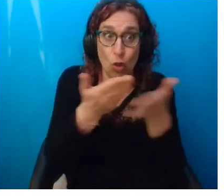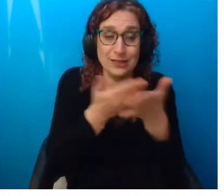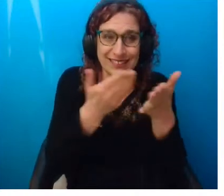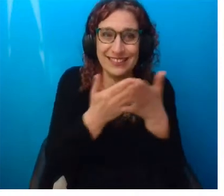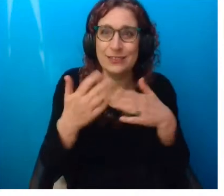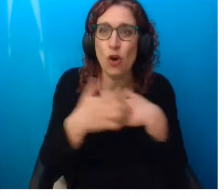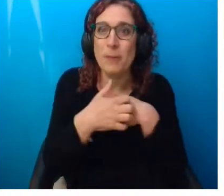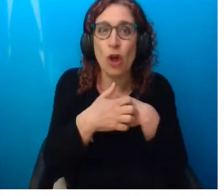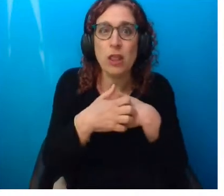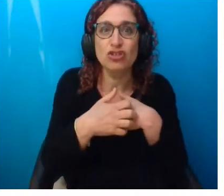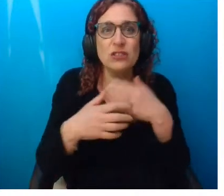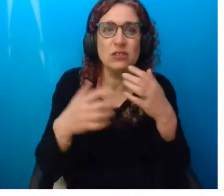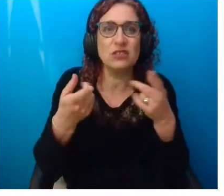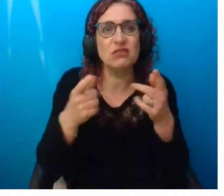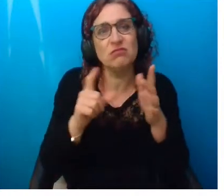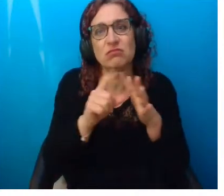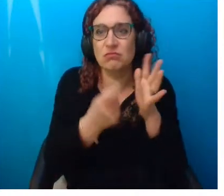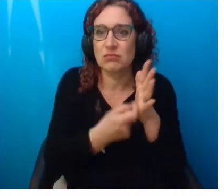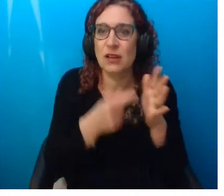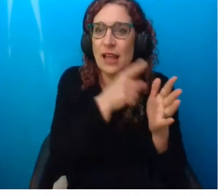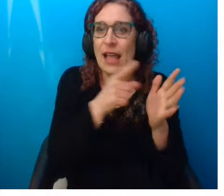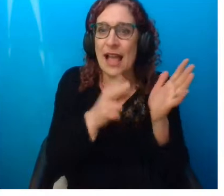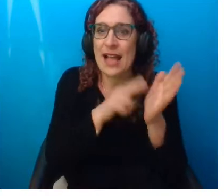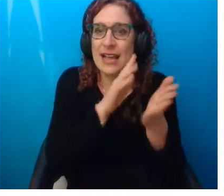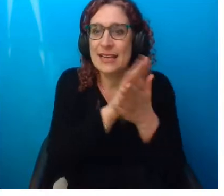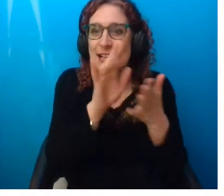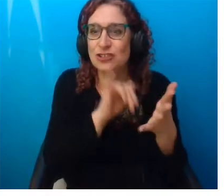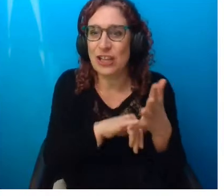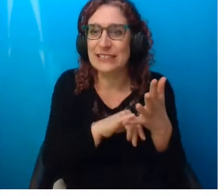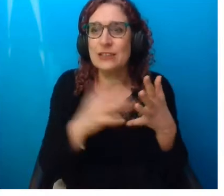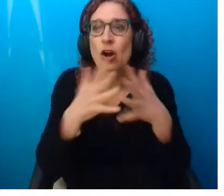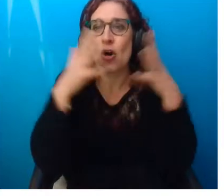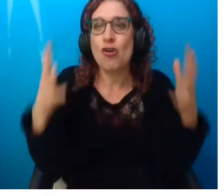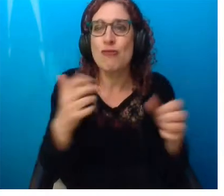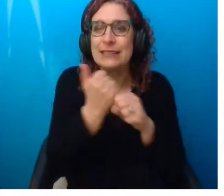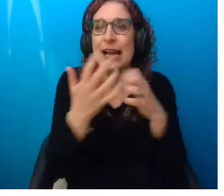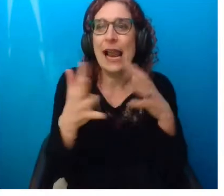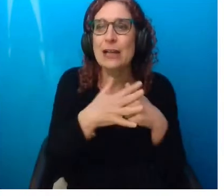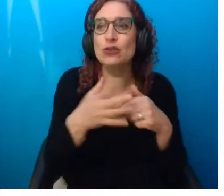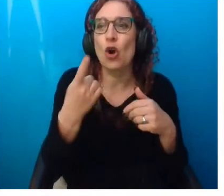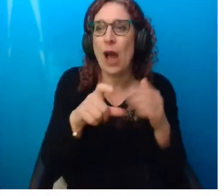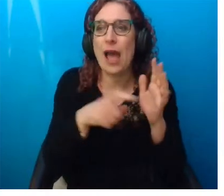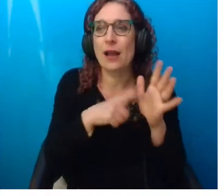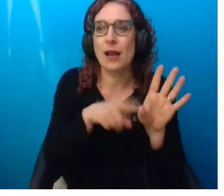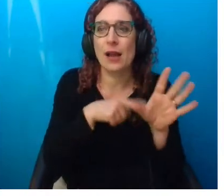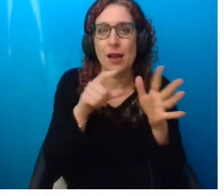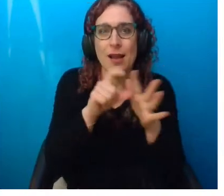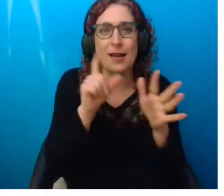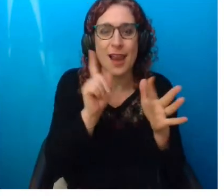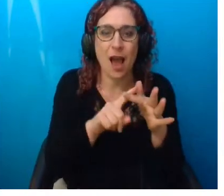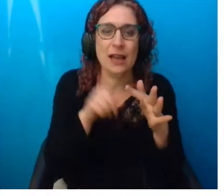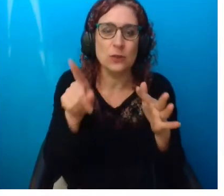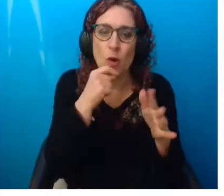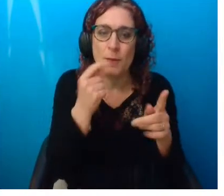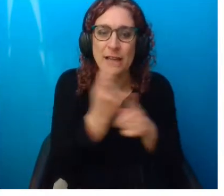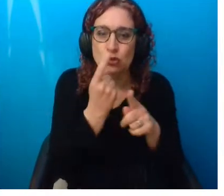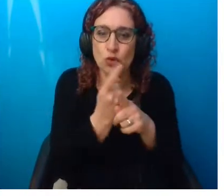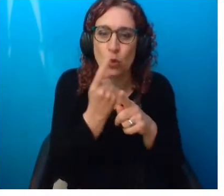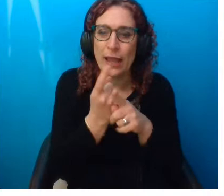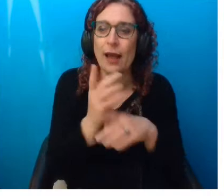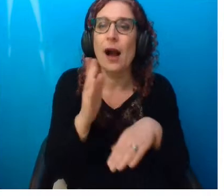NHS Greater Glasgow and Clyde, and will be talking to us on eczema and seasonal allergies. Over to